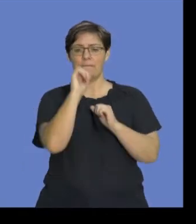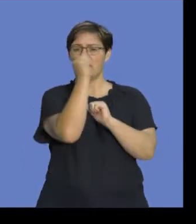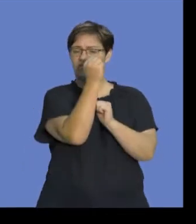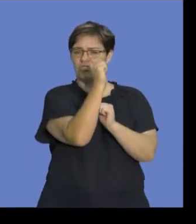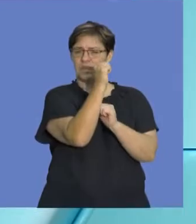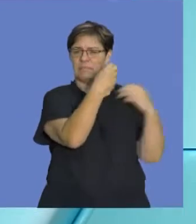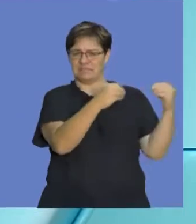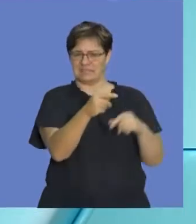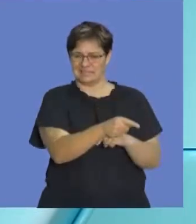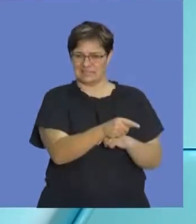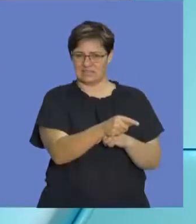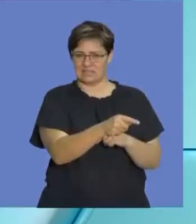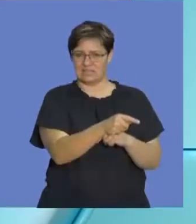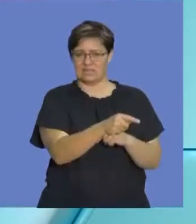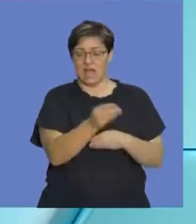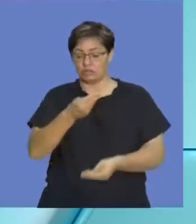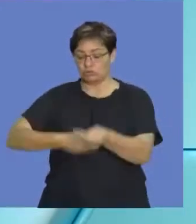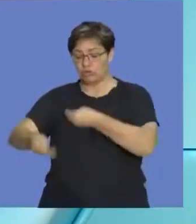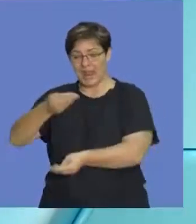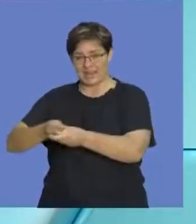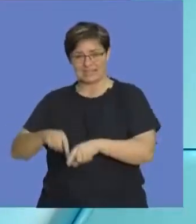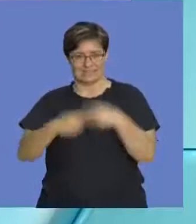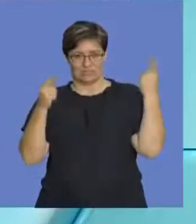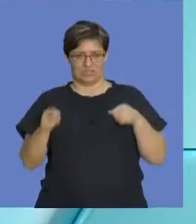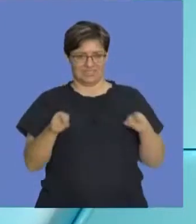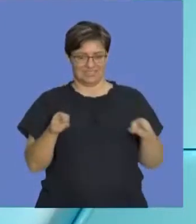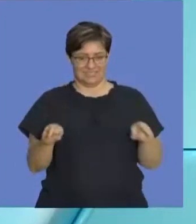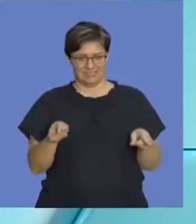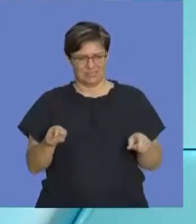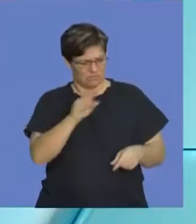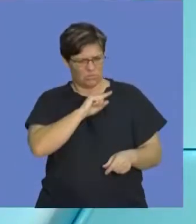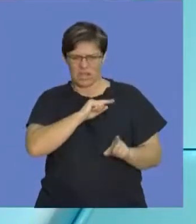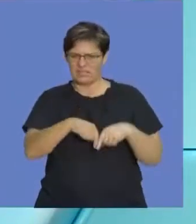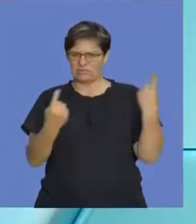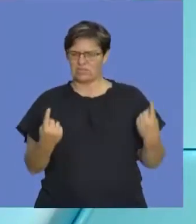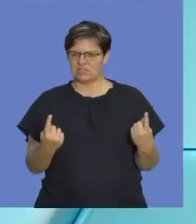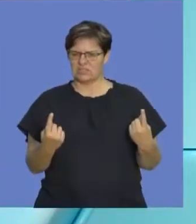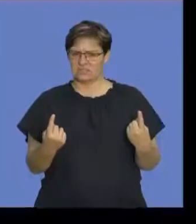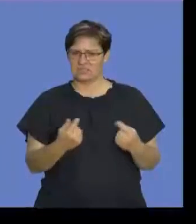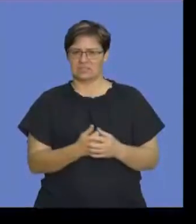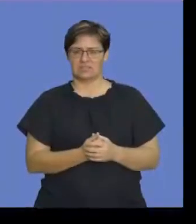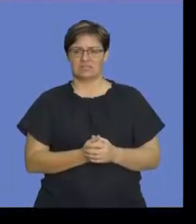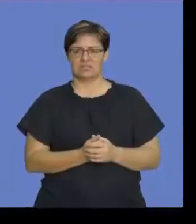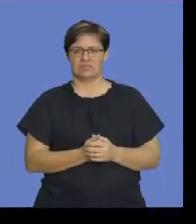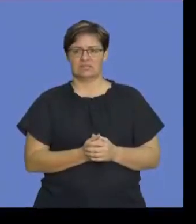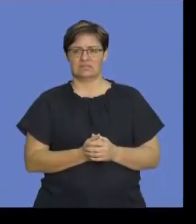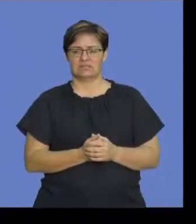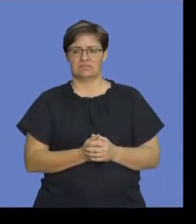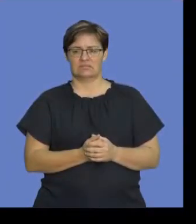they are different to trading enterprises. Why are they different? Look at this here.